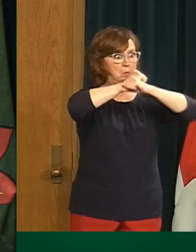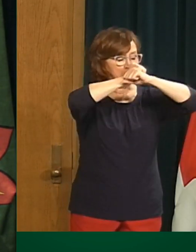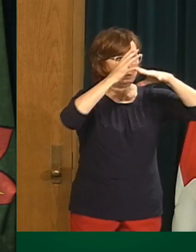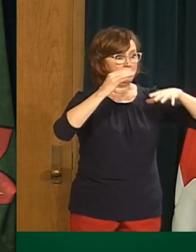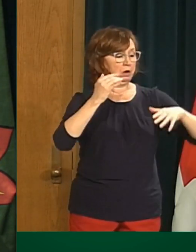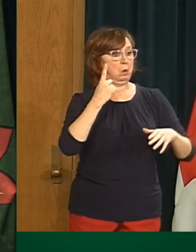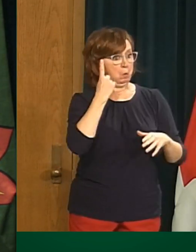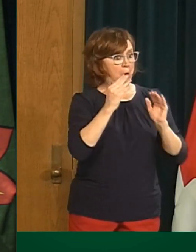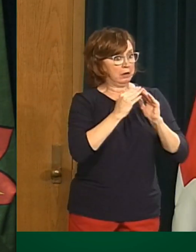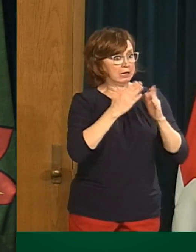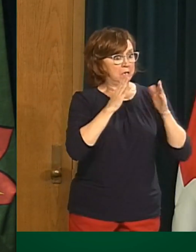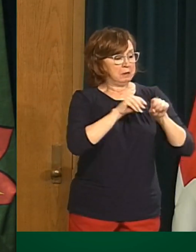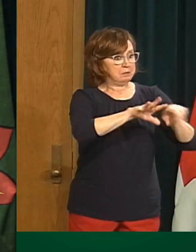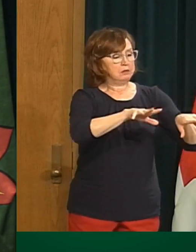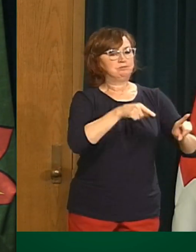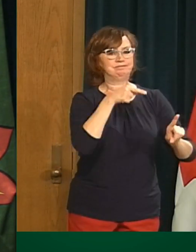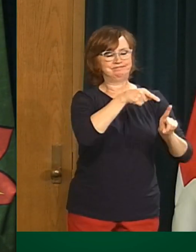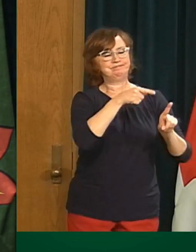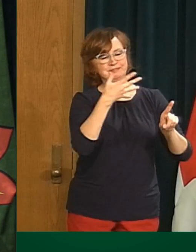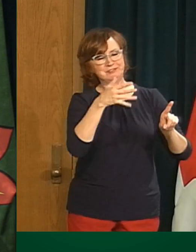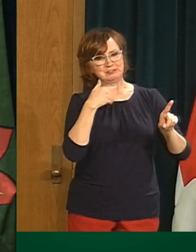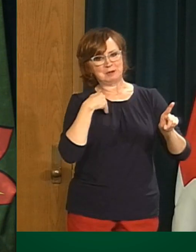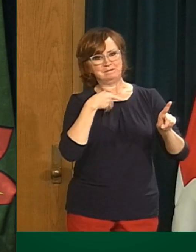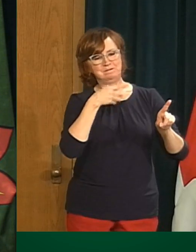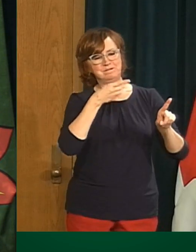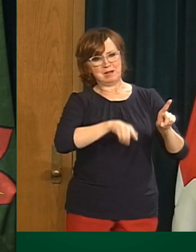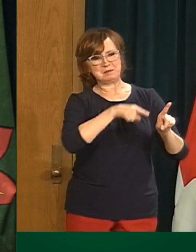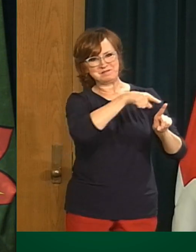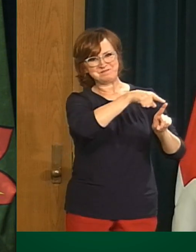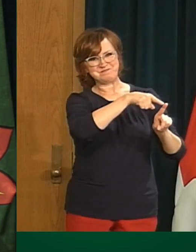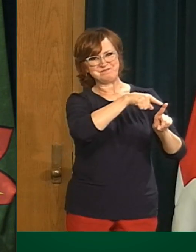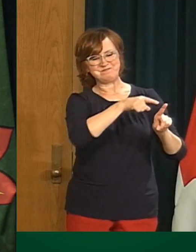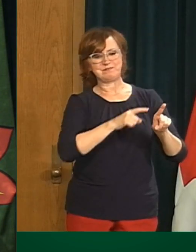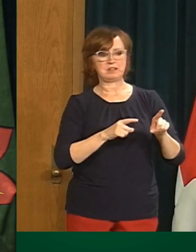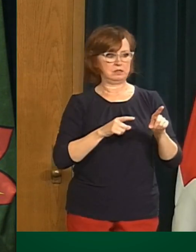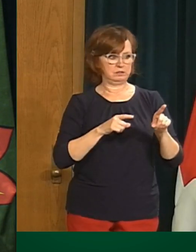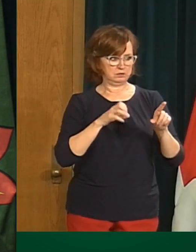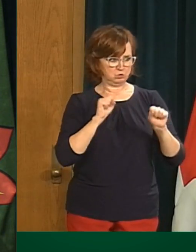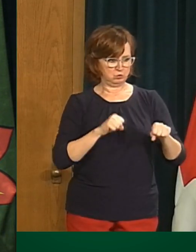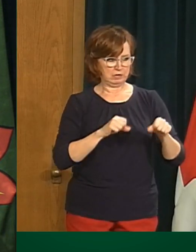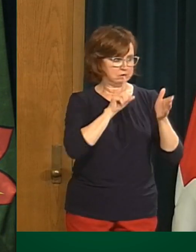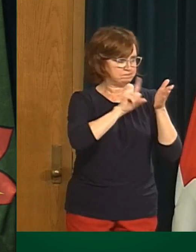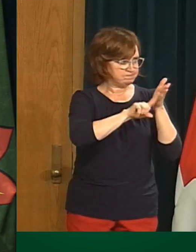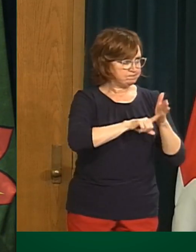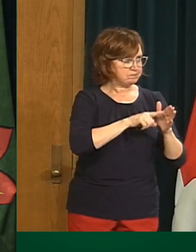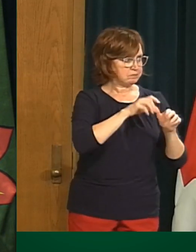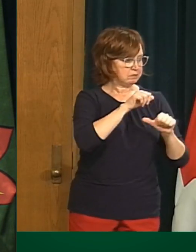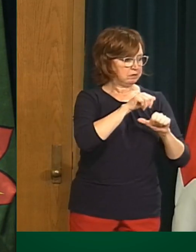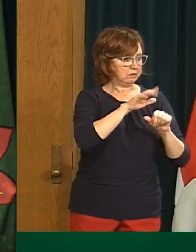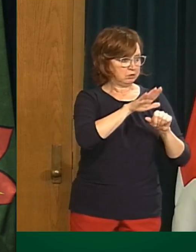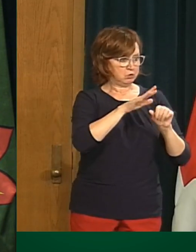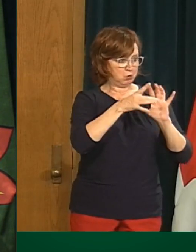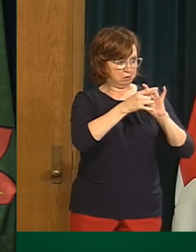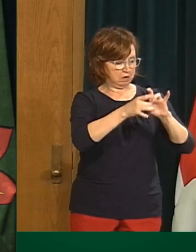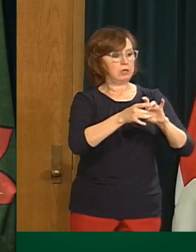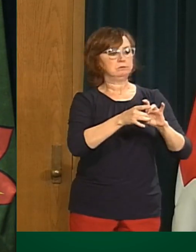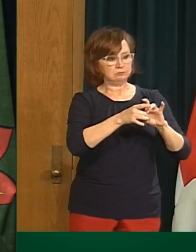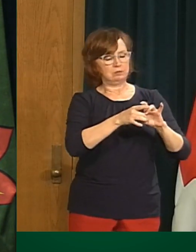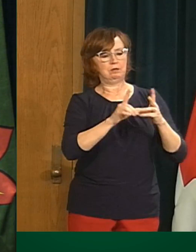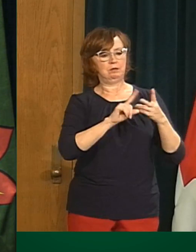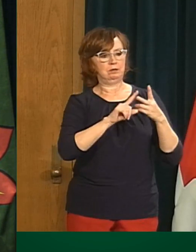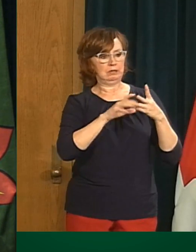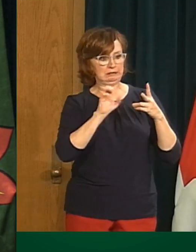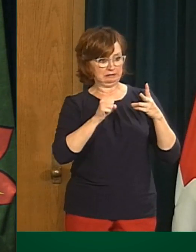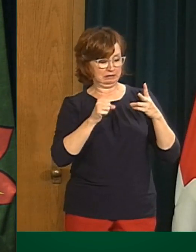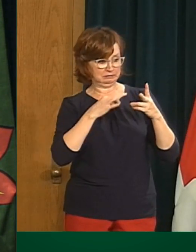tracing. We have the capacity to ensure that we can manage any of the healthcare outcomes that may arrive due to